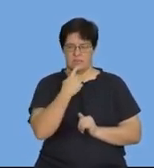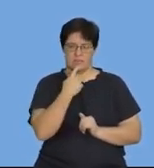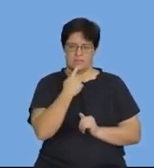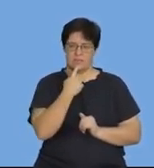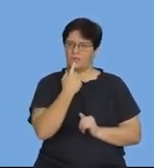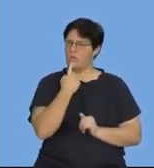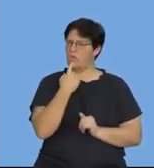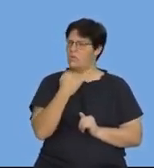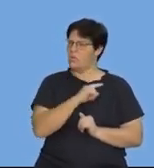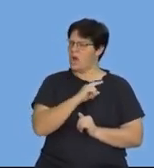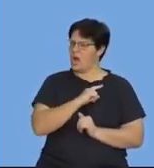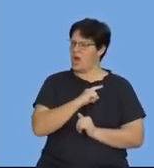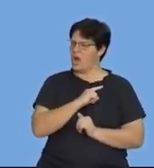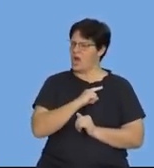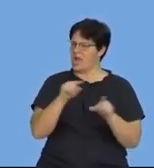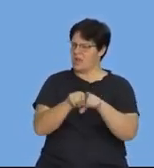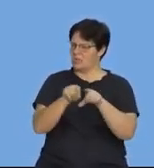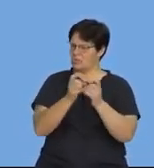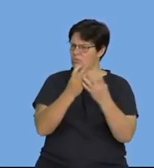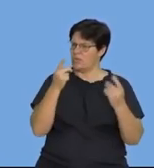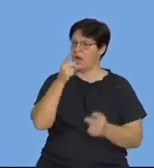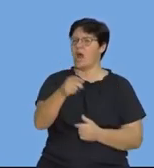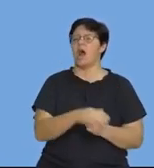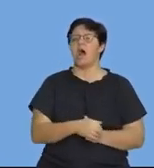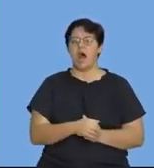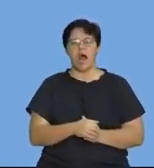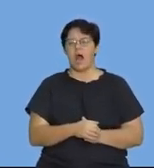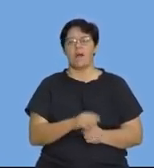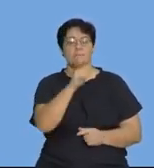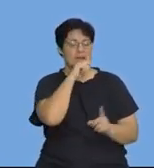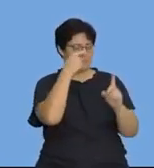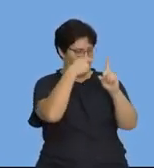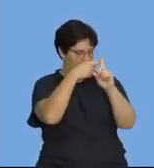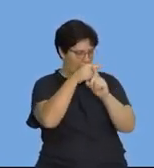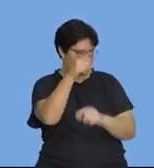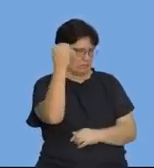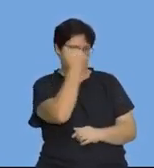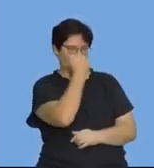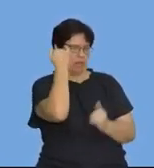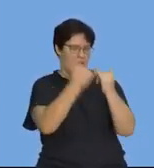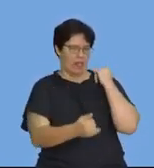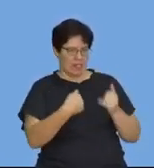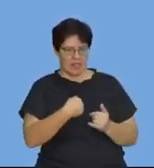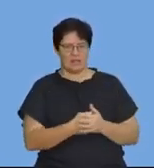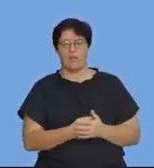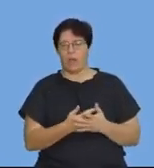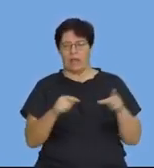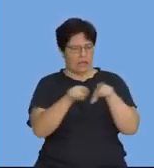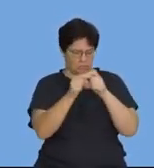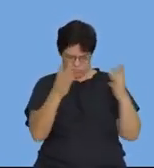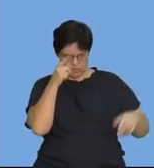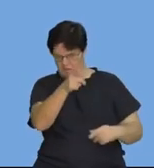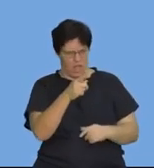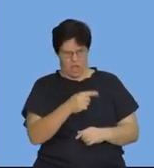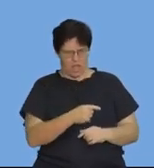why do I have a lot of equal signs here? Oh, this is supposed to be a plus. Sorry about that, guys. I have a lot of equal signs. So it's like